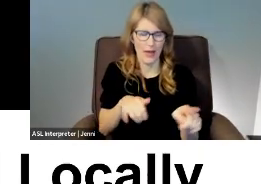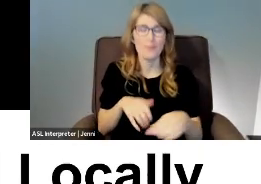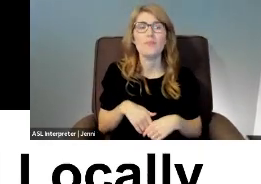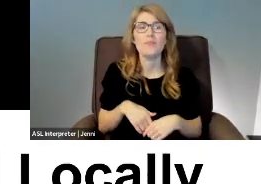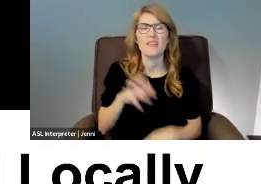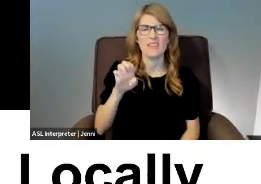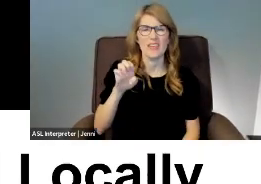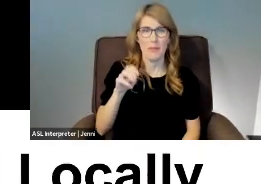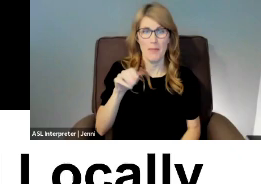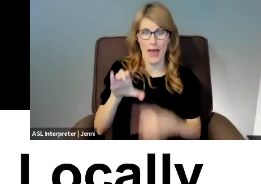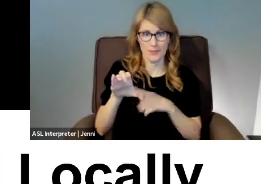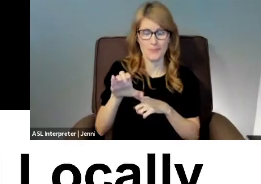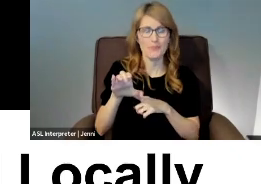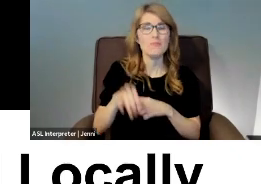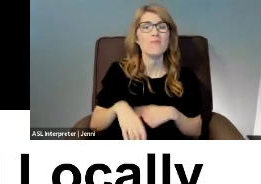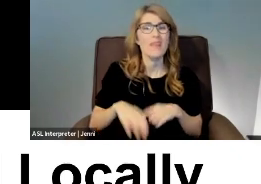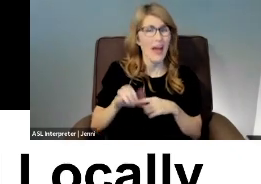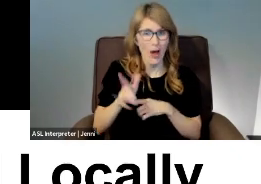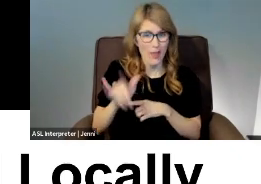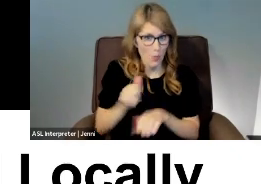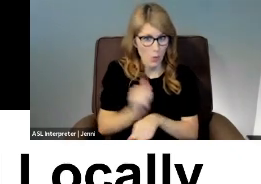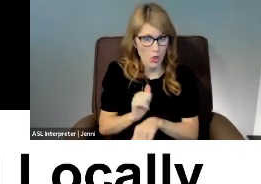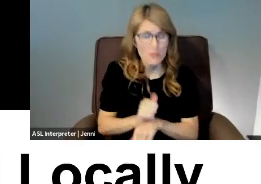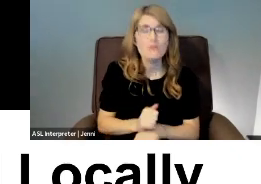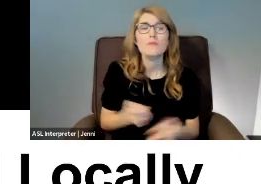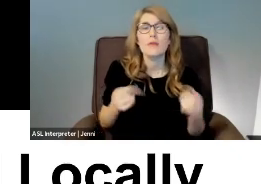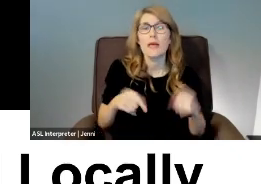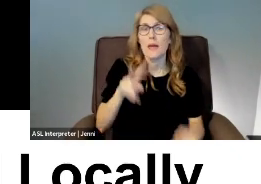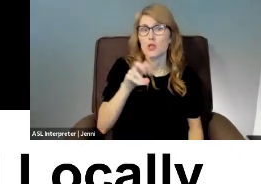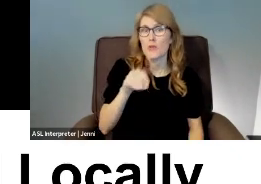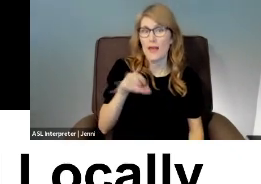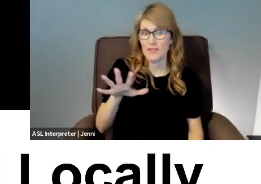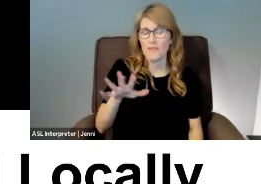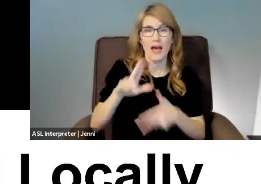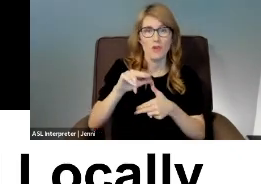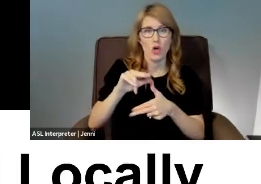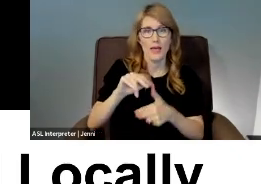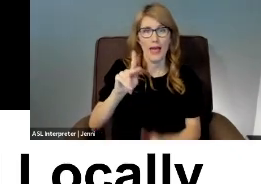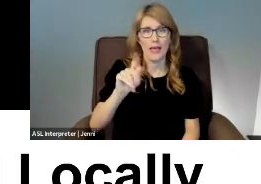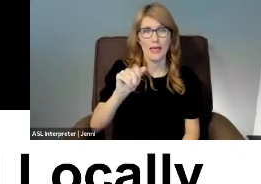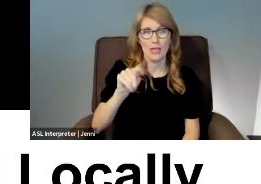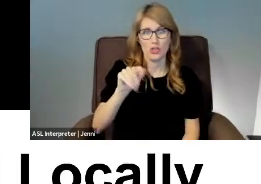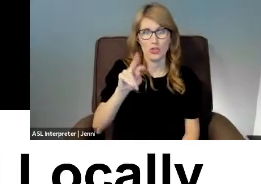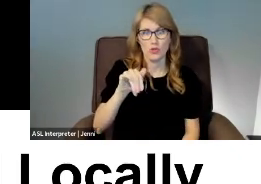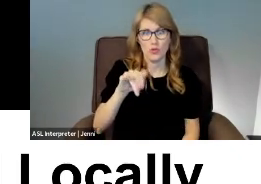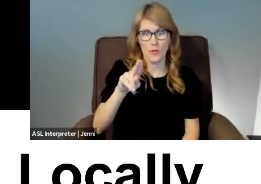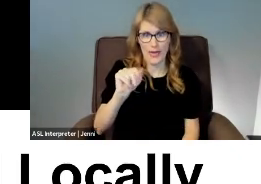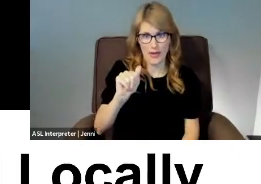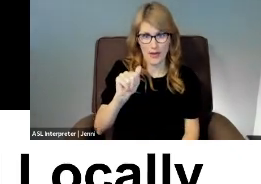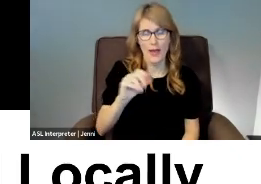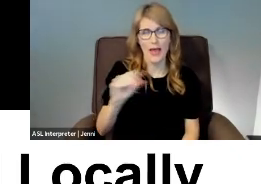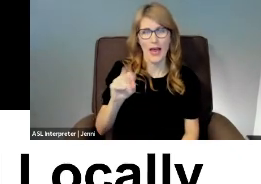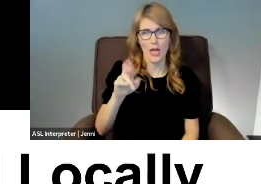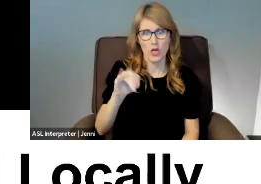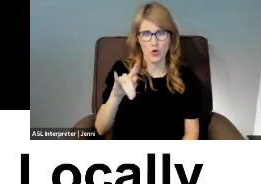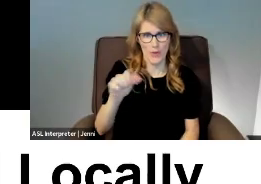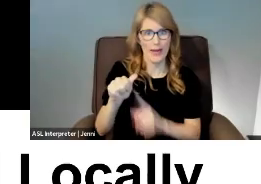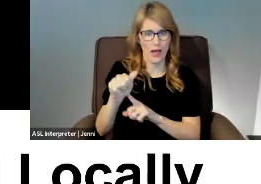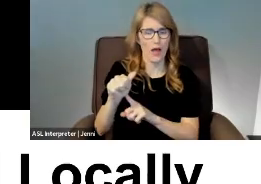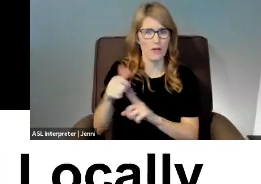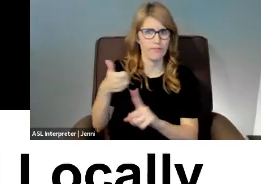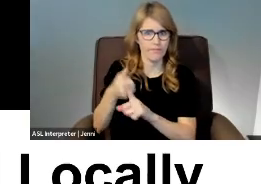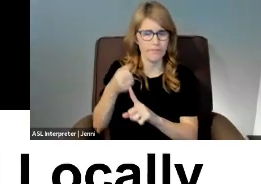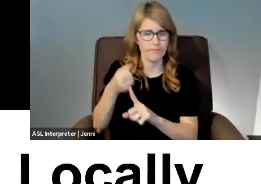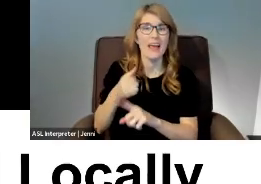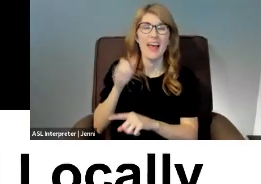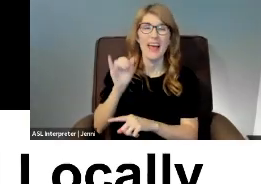of EMAC and how it works, in 2005, Hurricane Katrina and Rita came and happened, and this was actually the